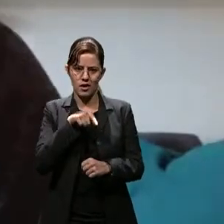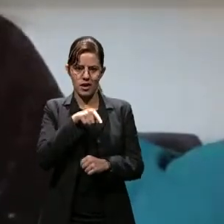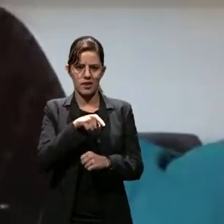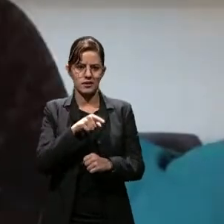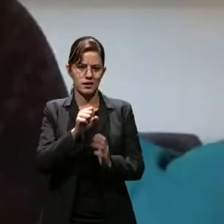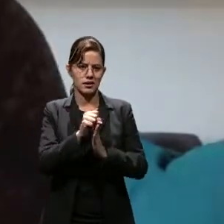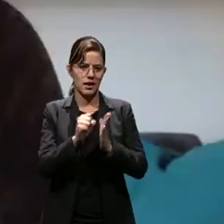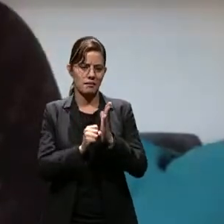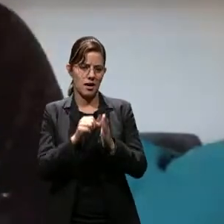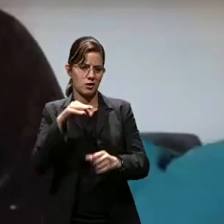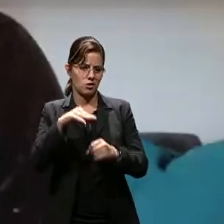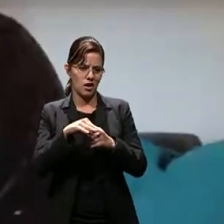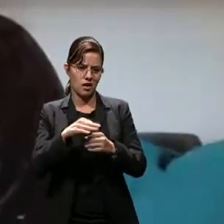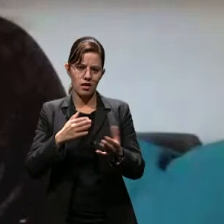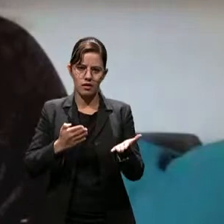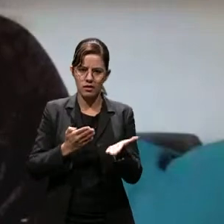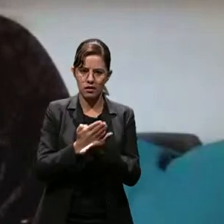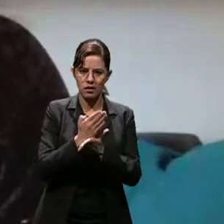in the country.